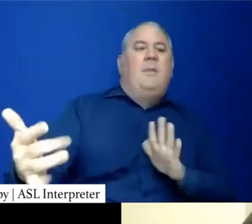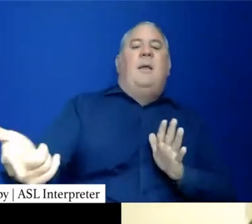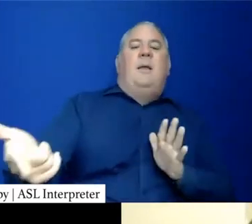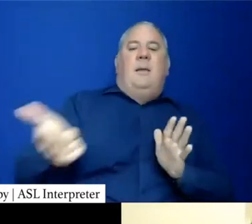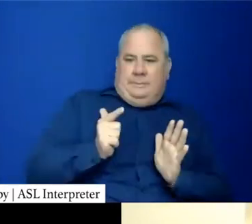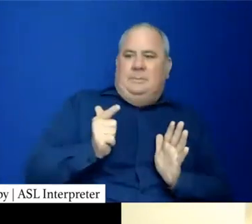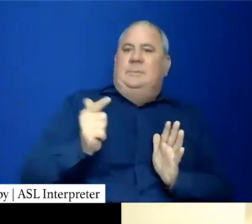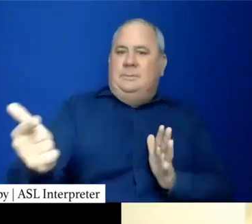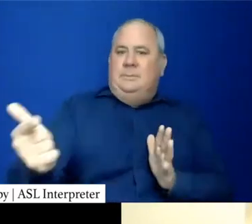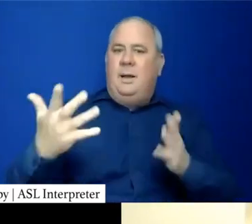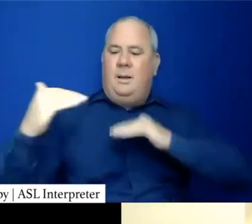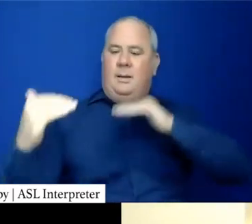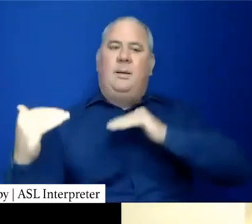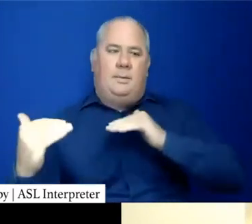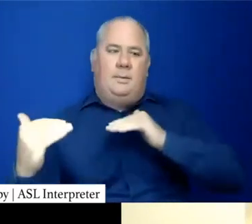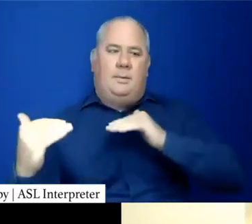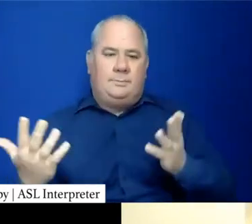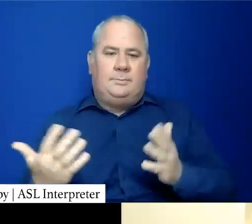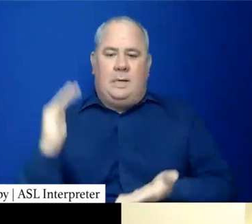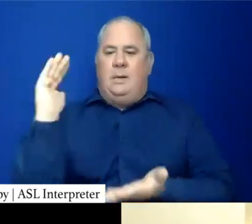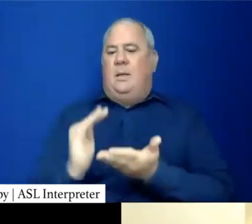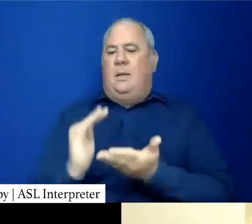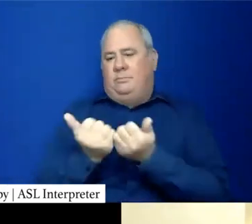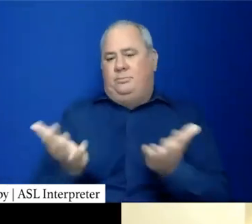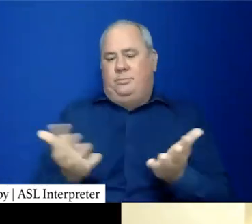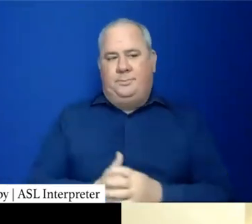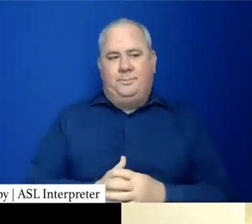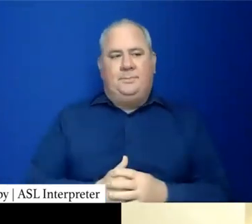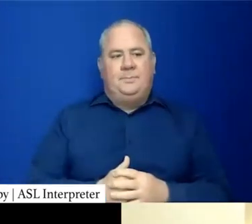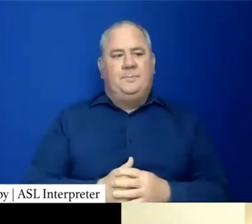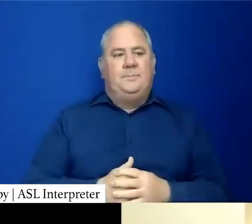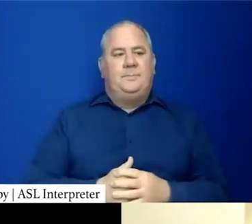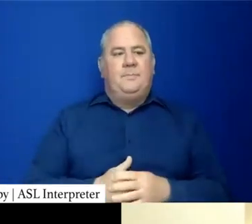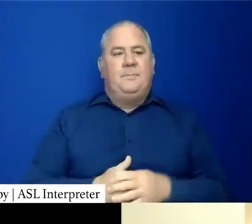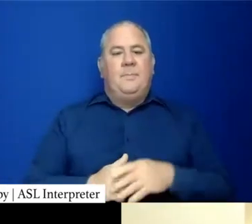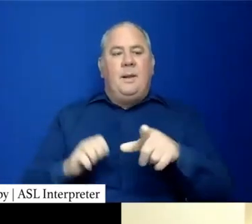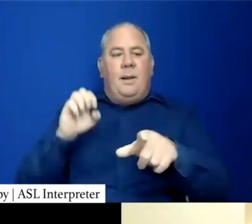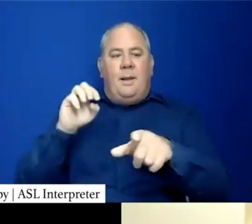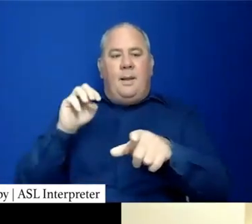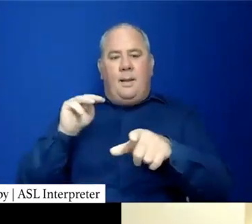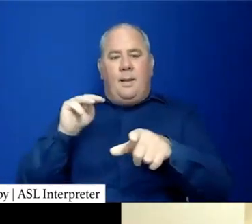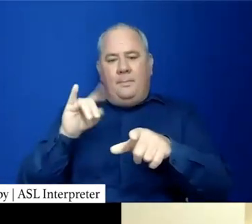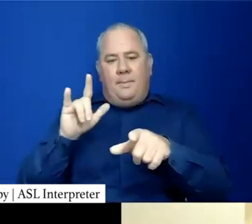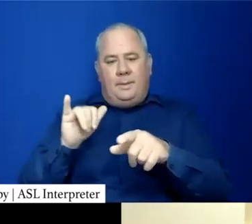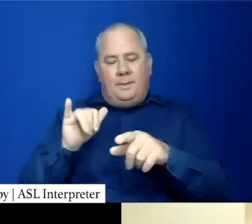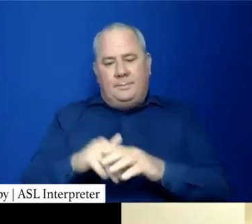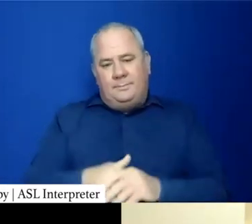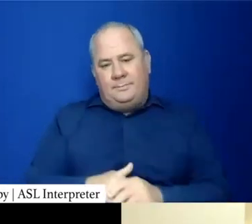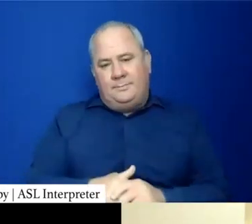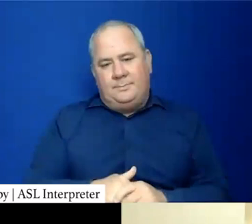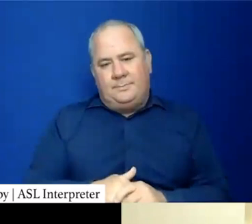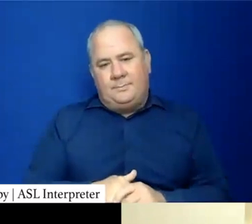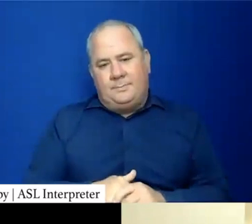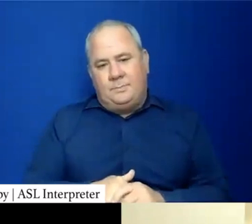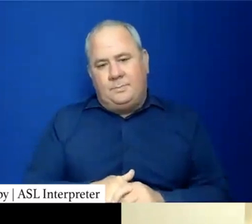This memory definitely distributed label is, I think, really important. And